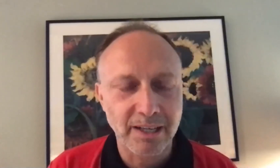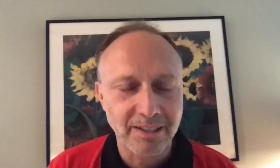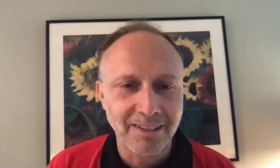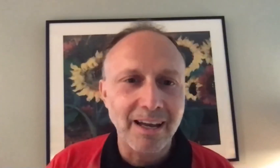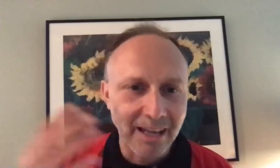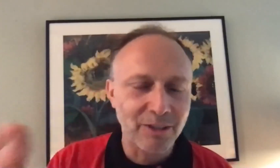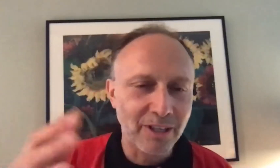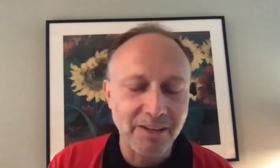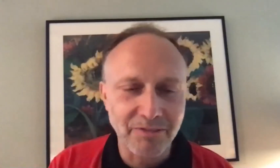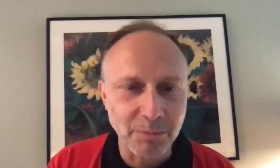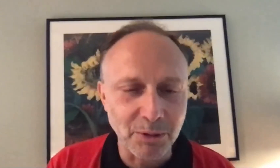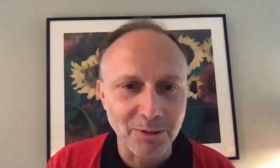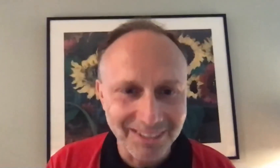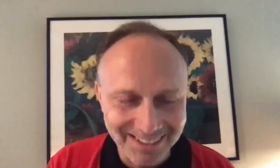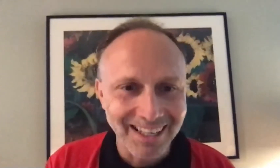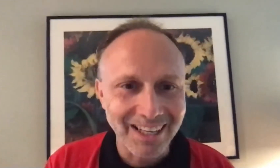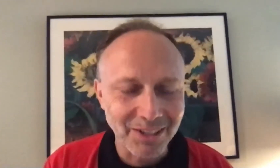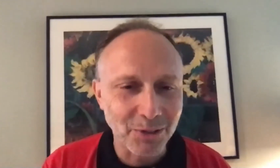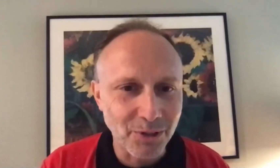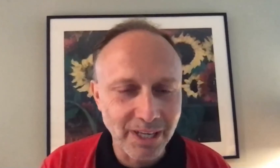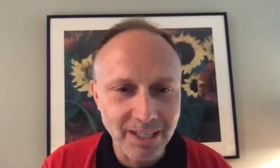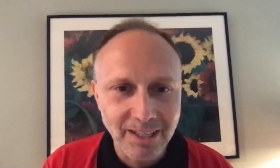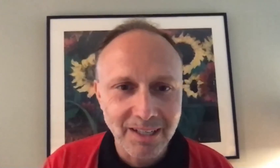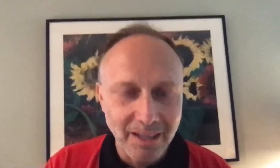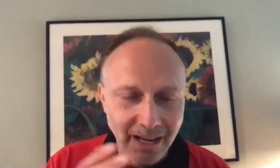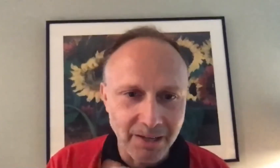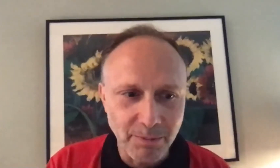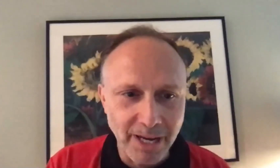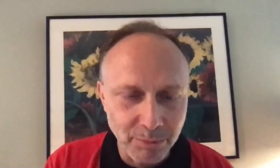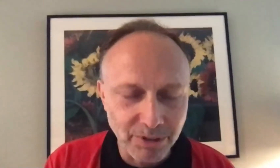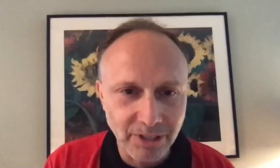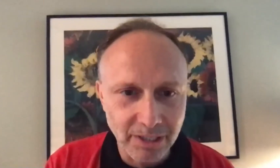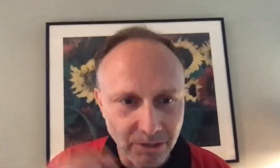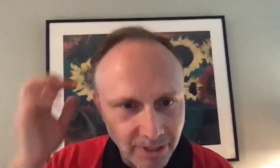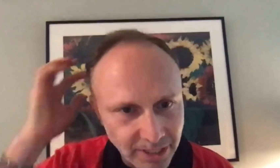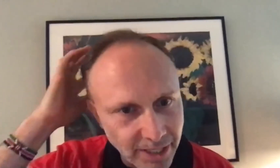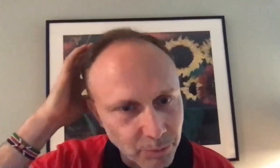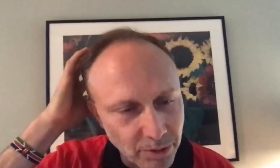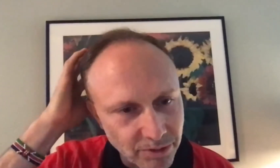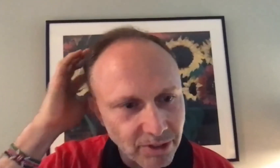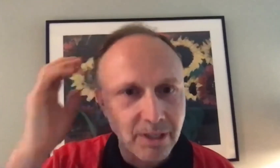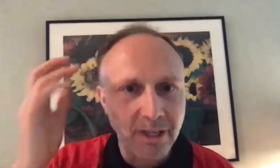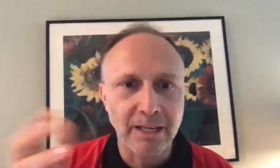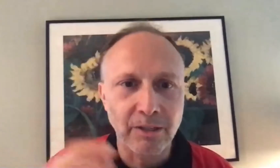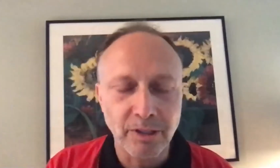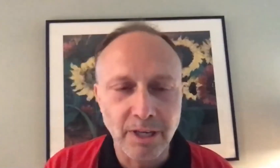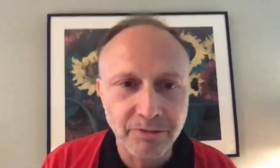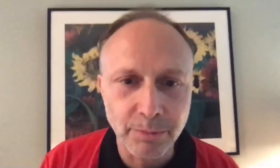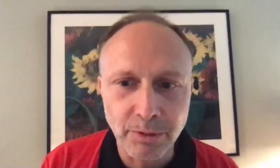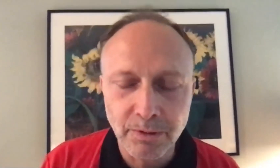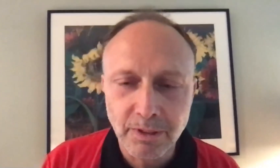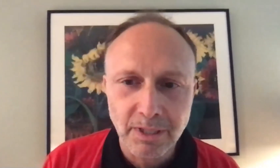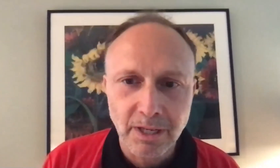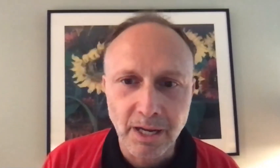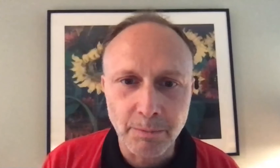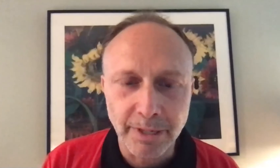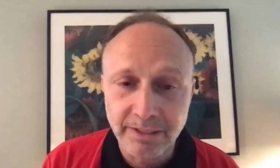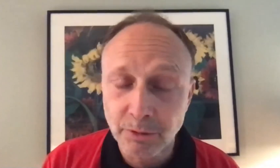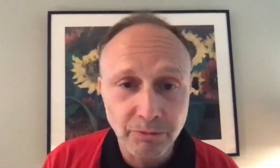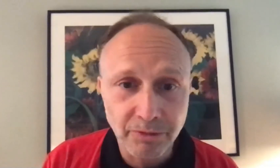come and just give your remarks and maybe acknowledge these people and this community that we